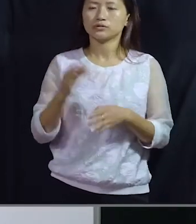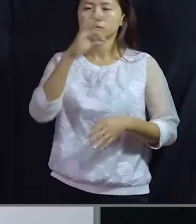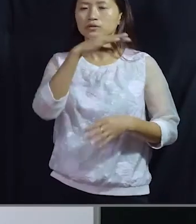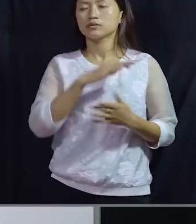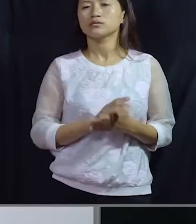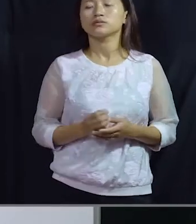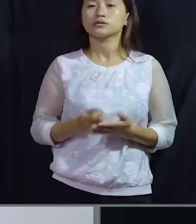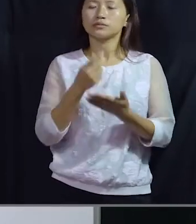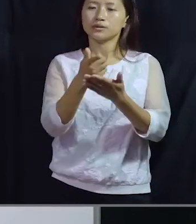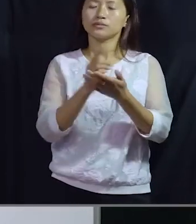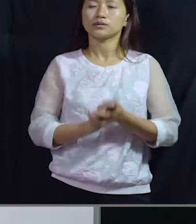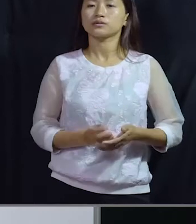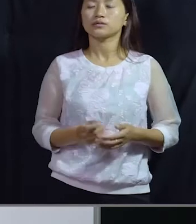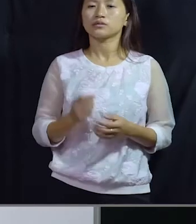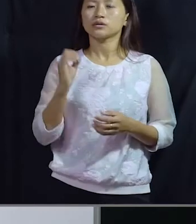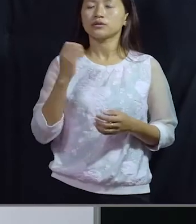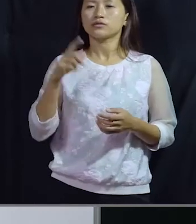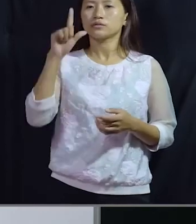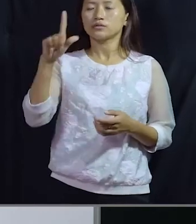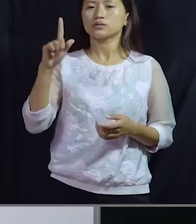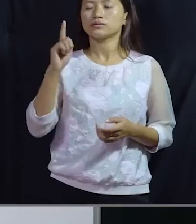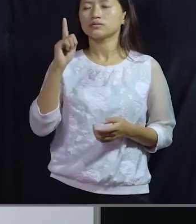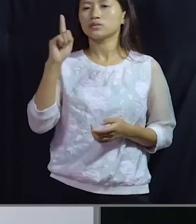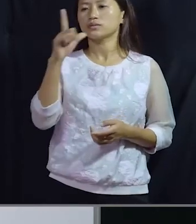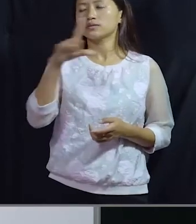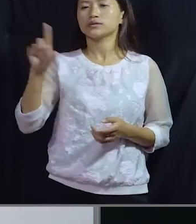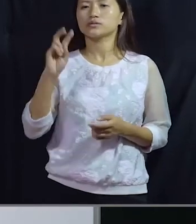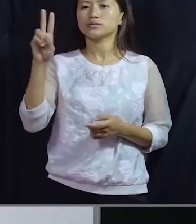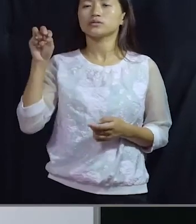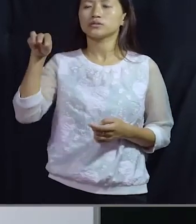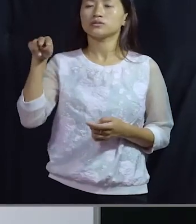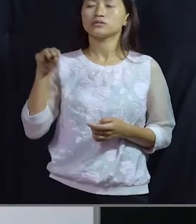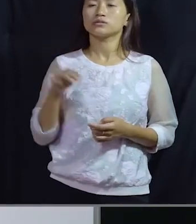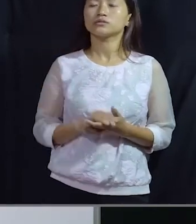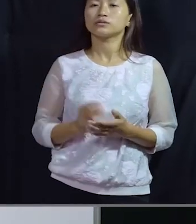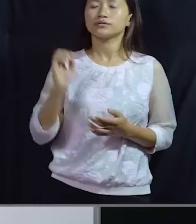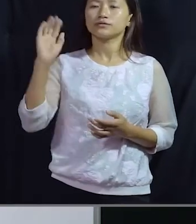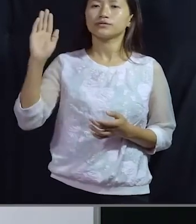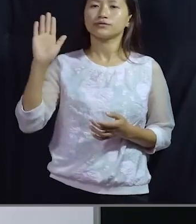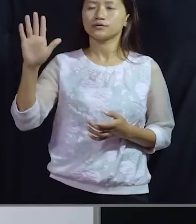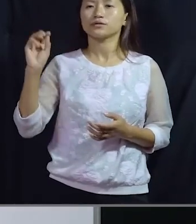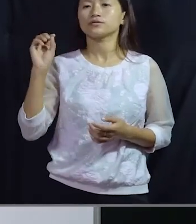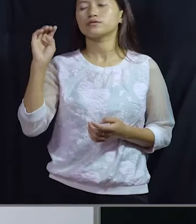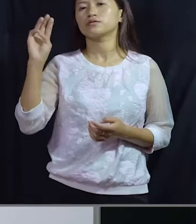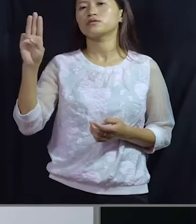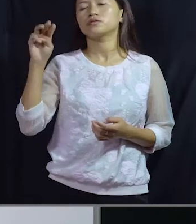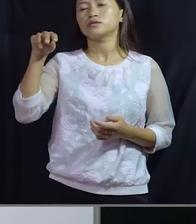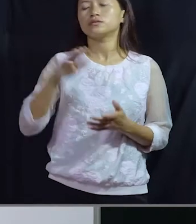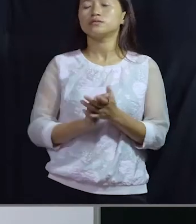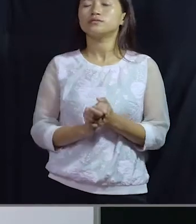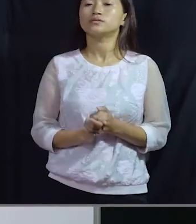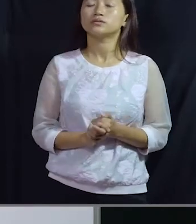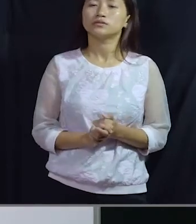on his payment of rupees 1,20,000 as his capital and 54,000 for his 1/4 share of